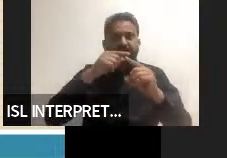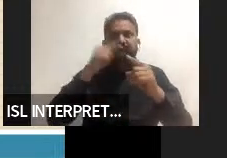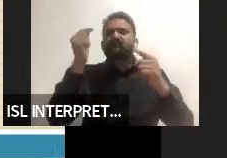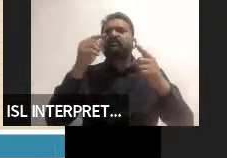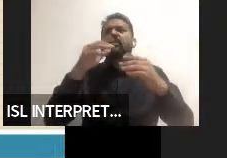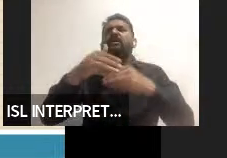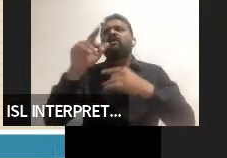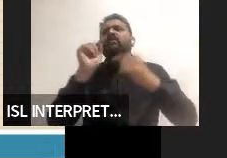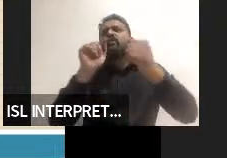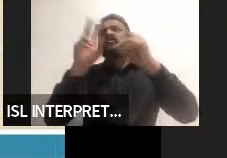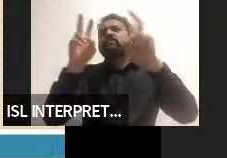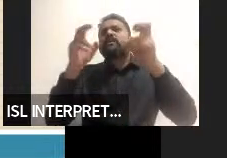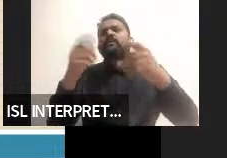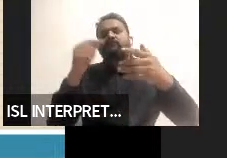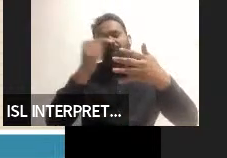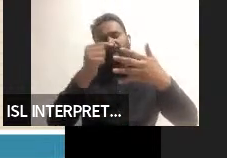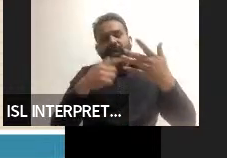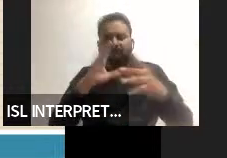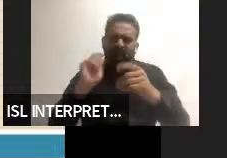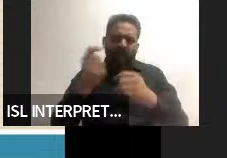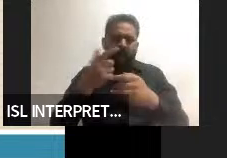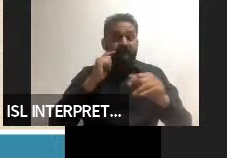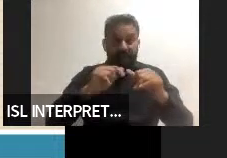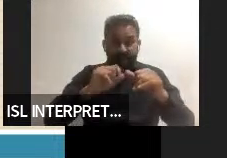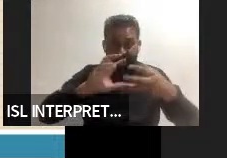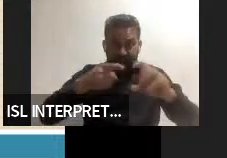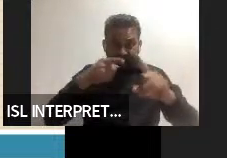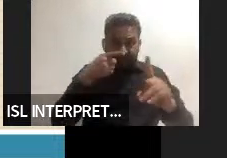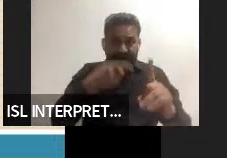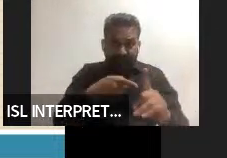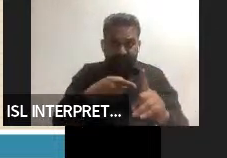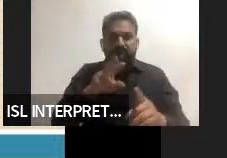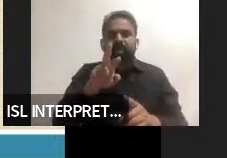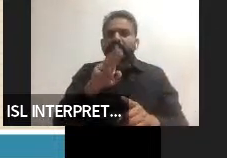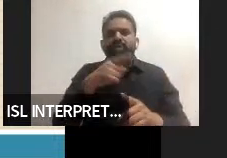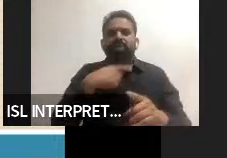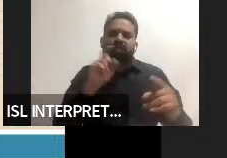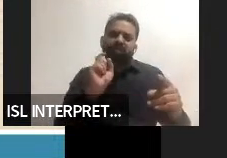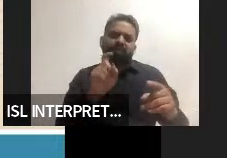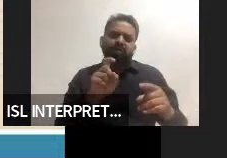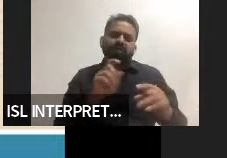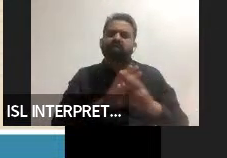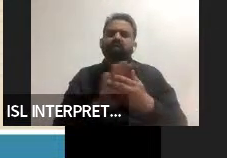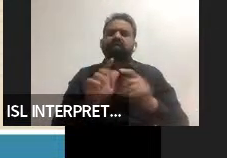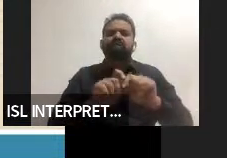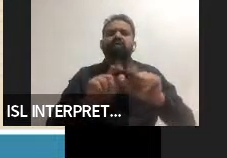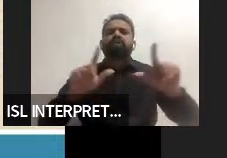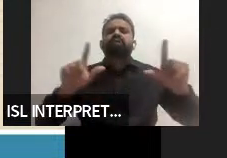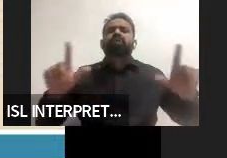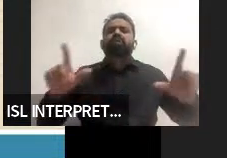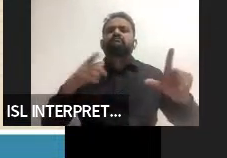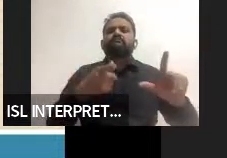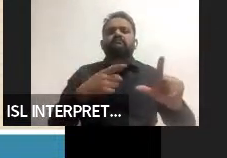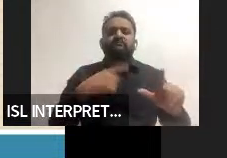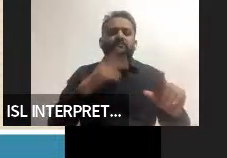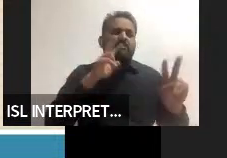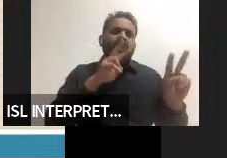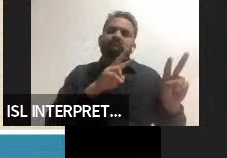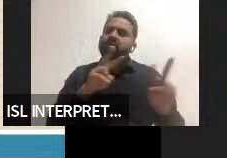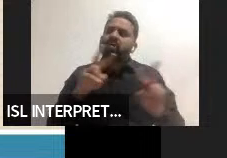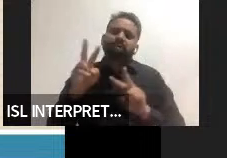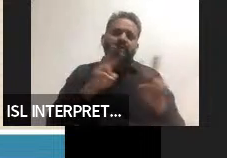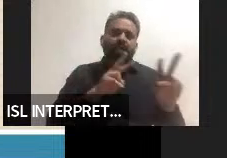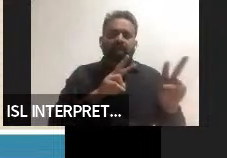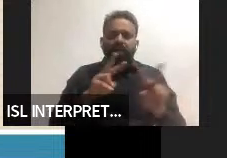we can read it. If it is an automatic function, then we can just click from there and go to the main part, and we can read that part and